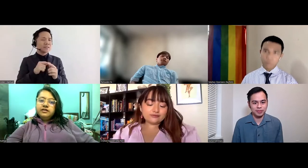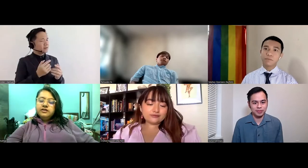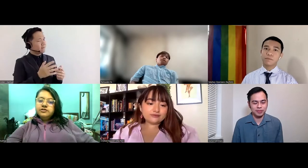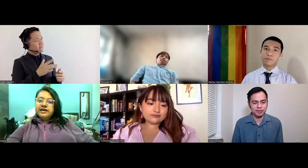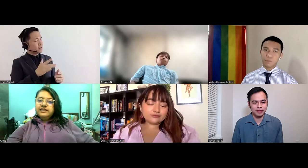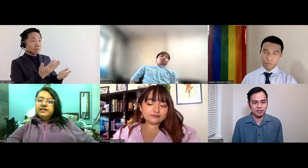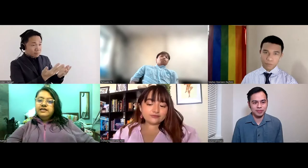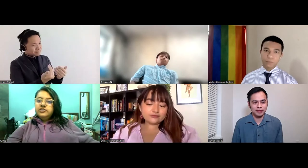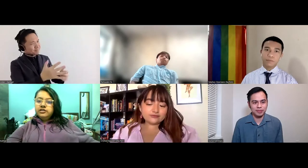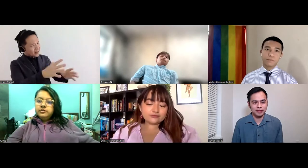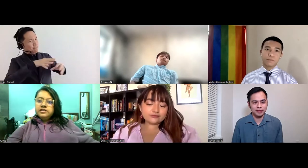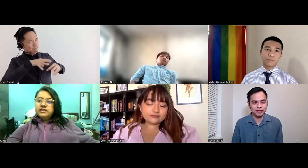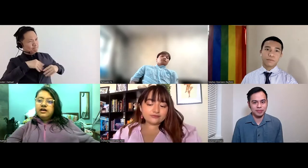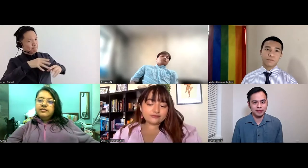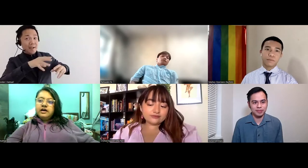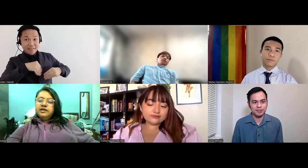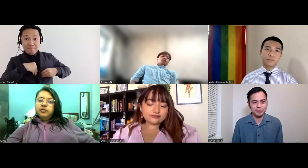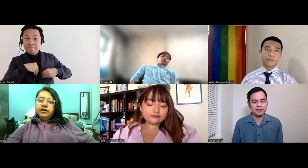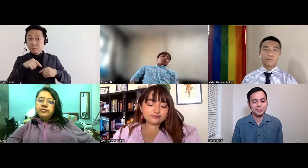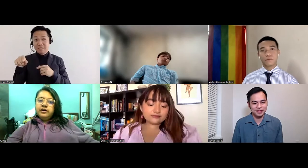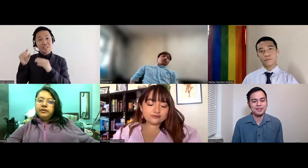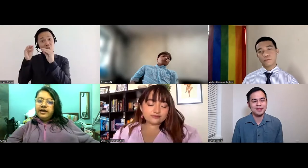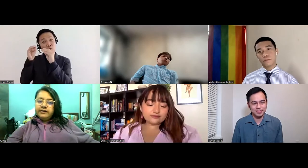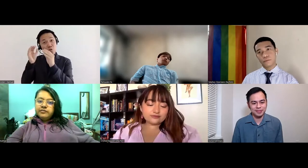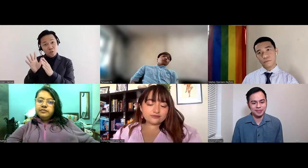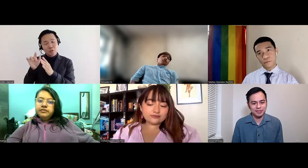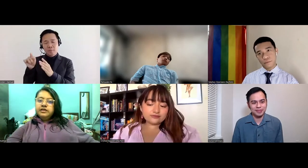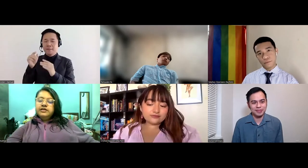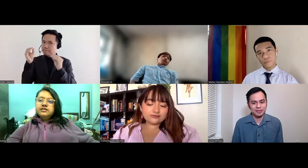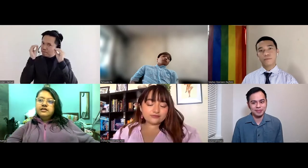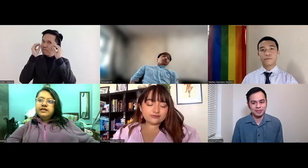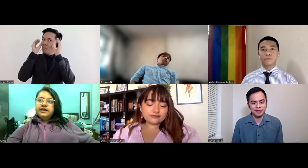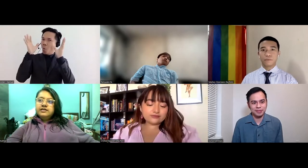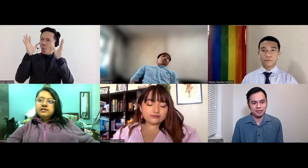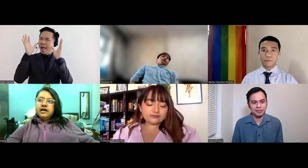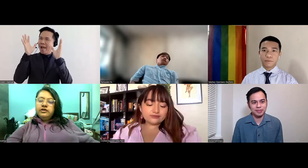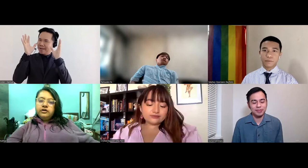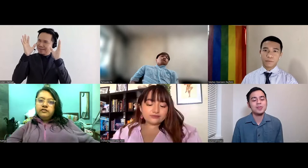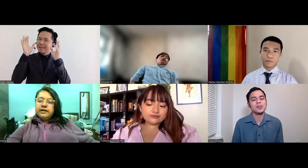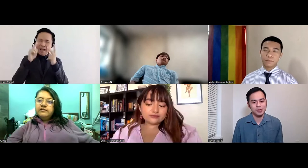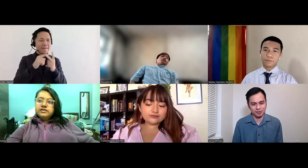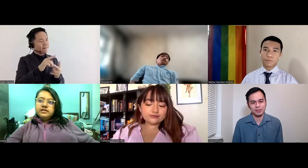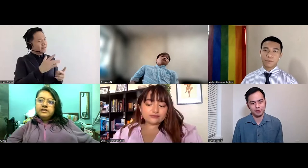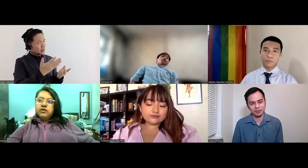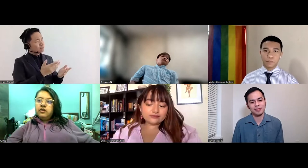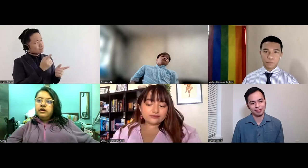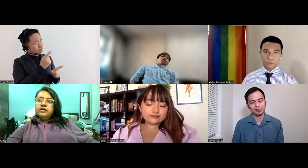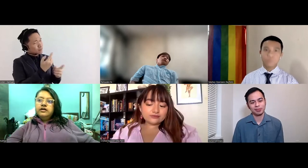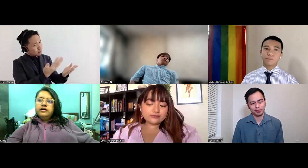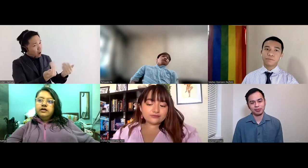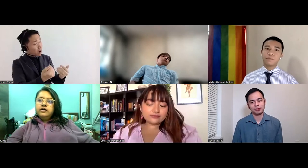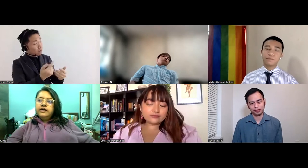well. So I think teachers would start becoming more and more aware, because there is now a lot of emphasis